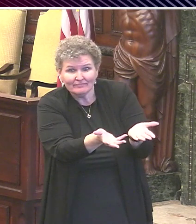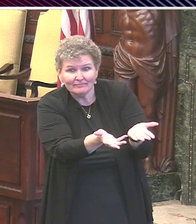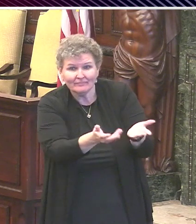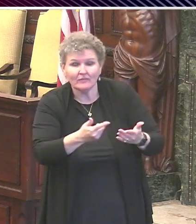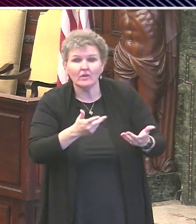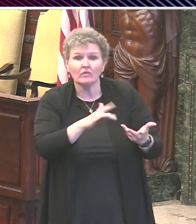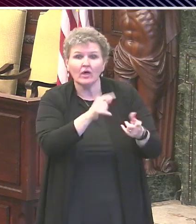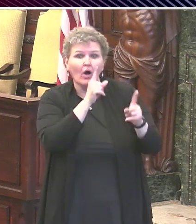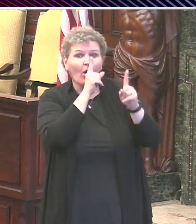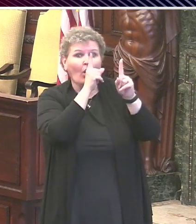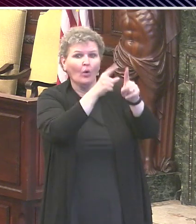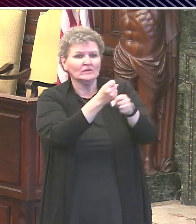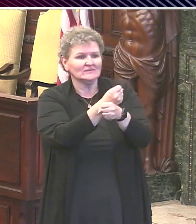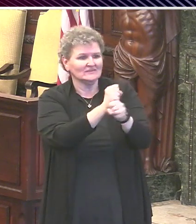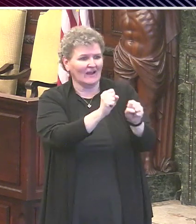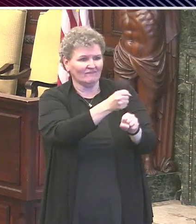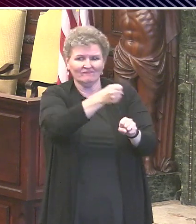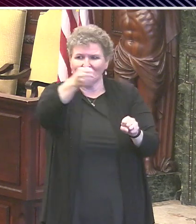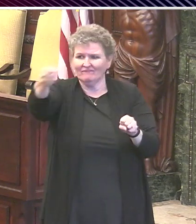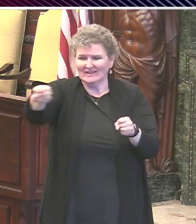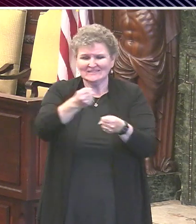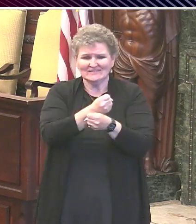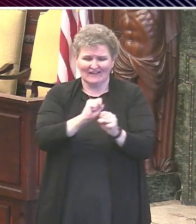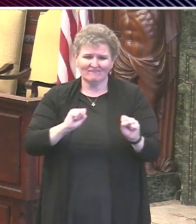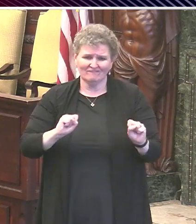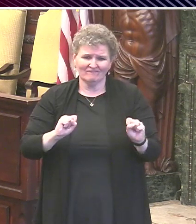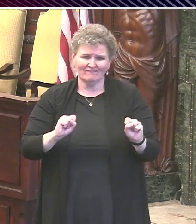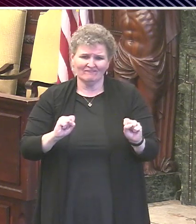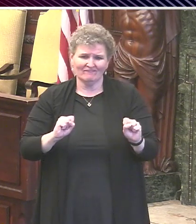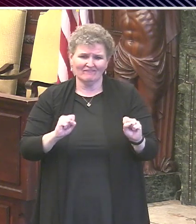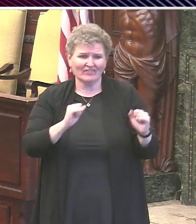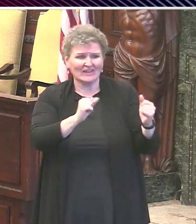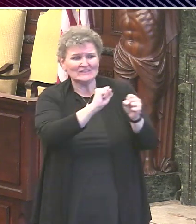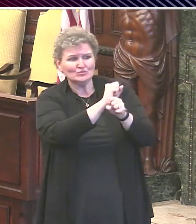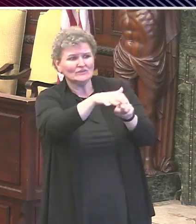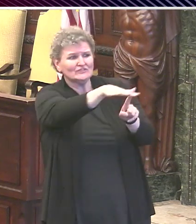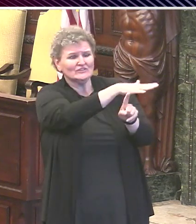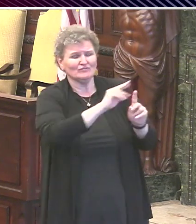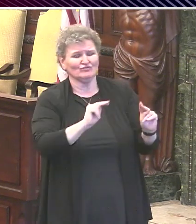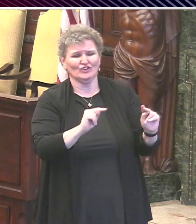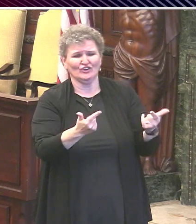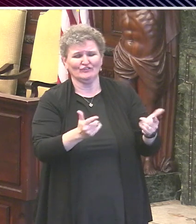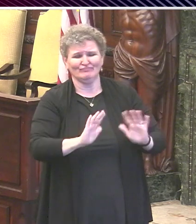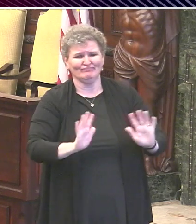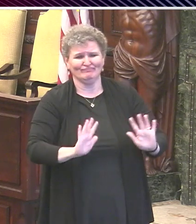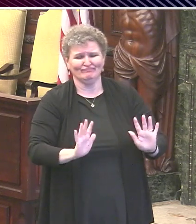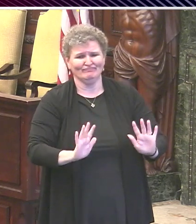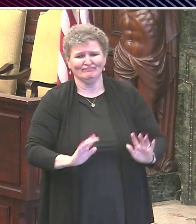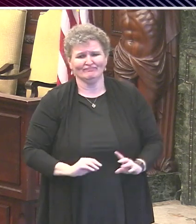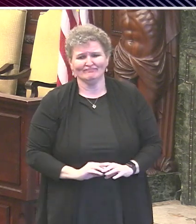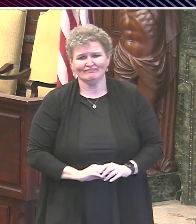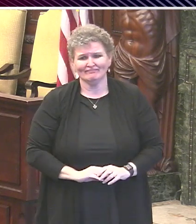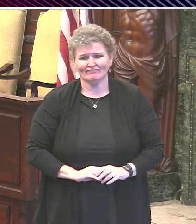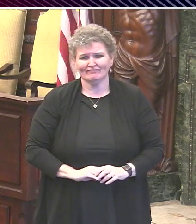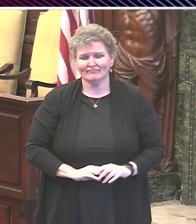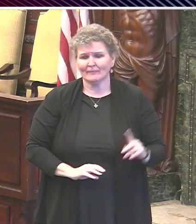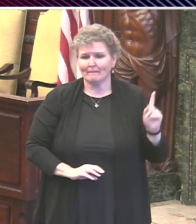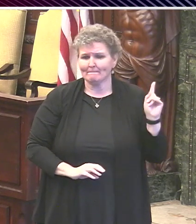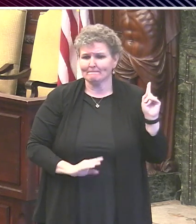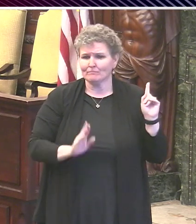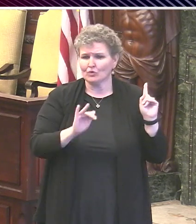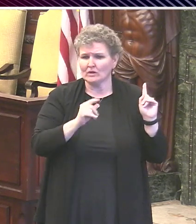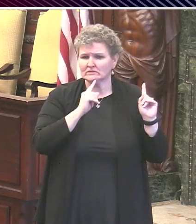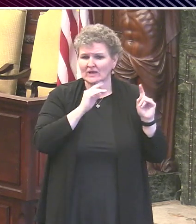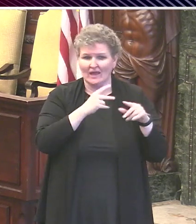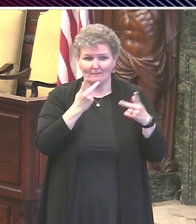process where they ultimately are housed in a permanent situation. But as Kelvin Jeremiah explained, there's a long waiting